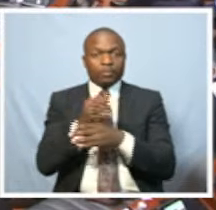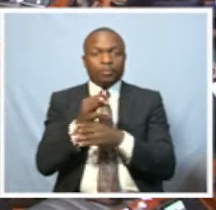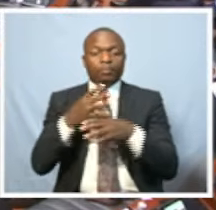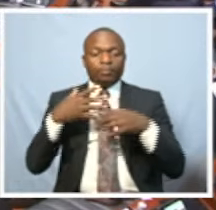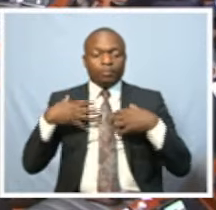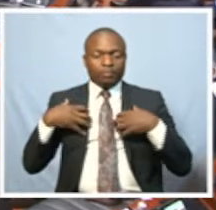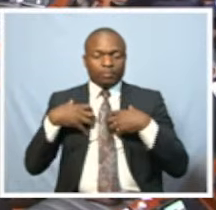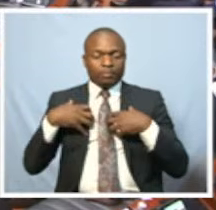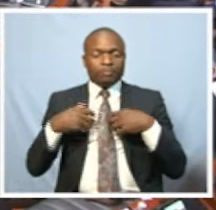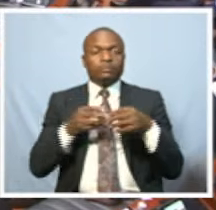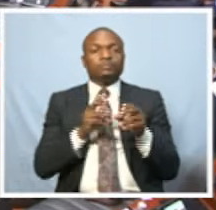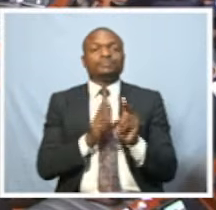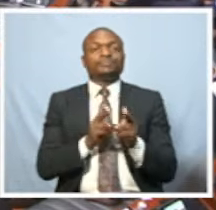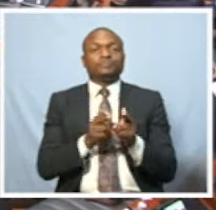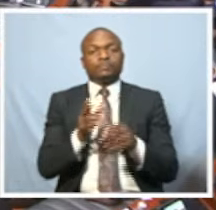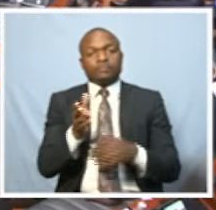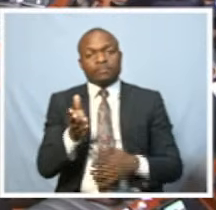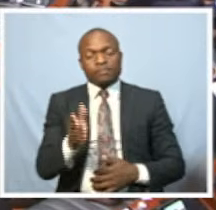to respond.